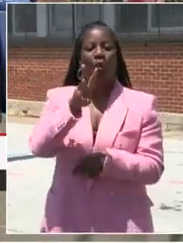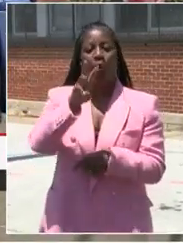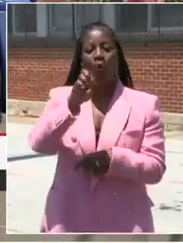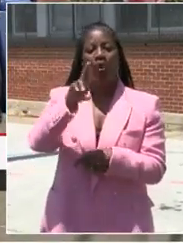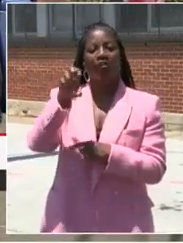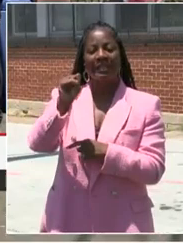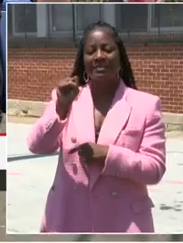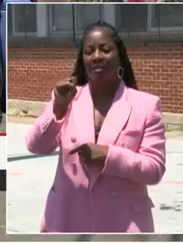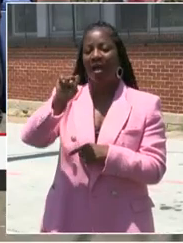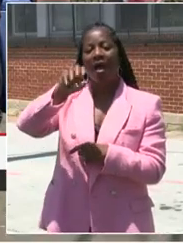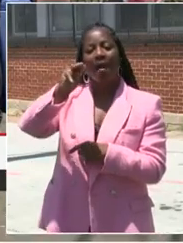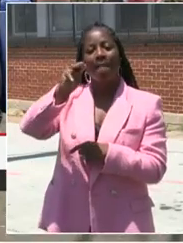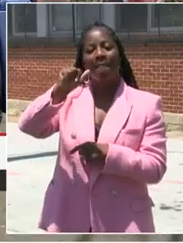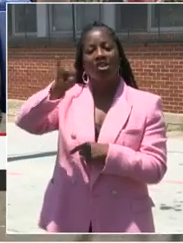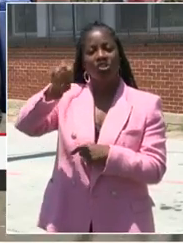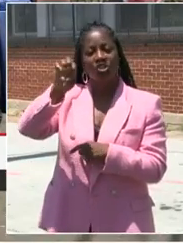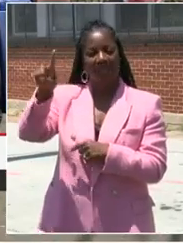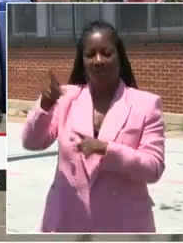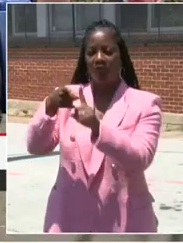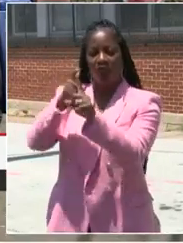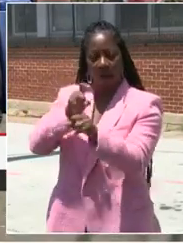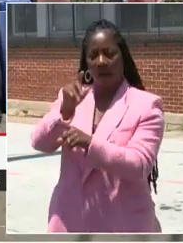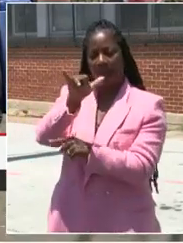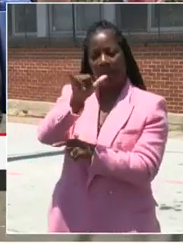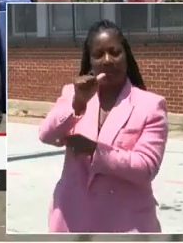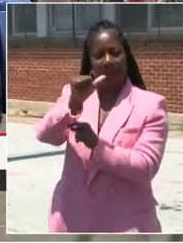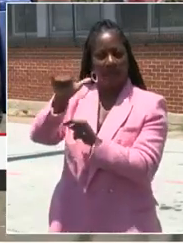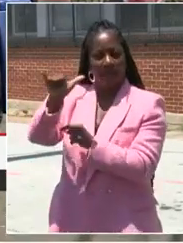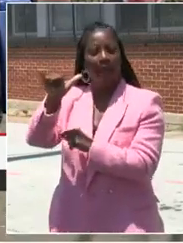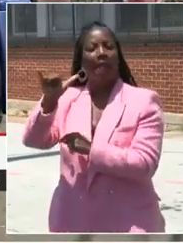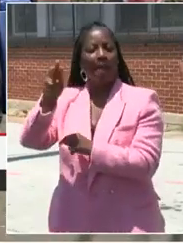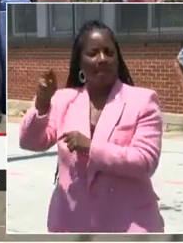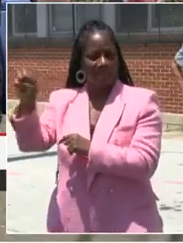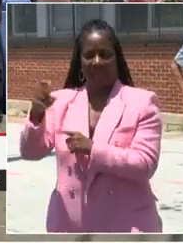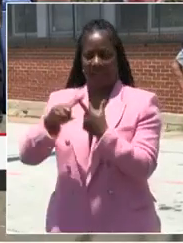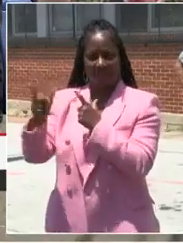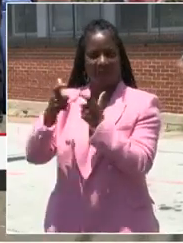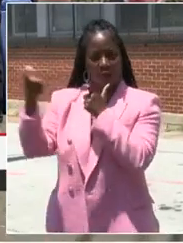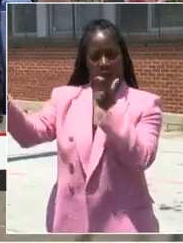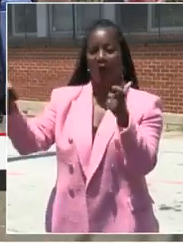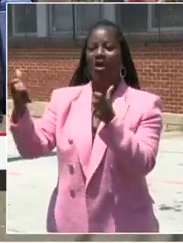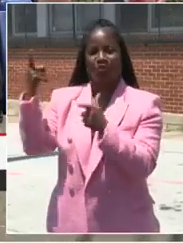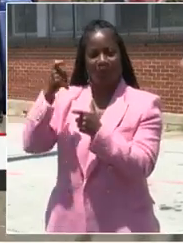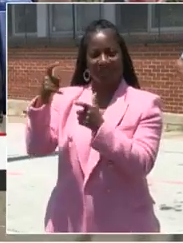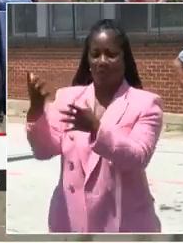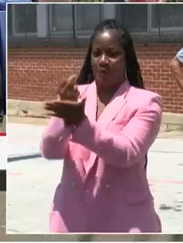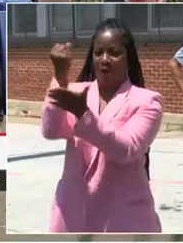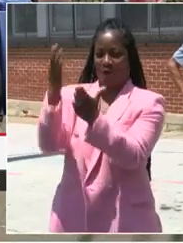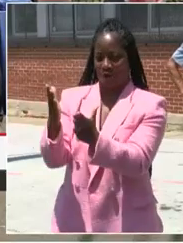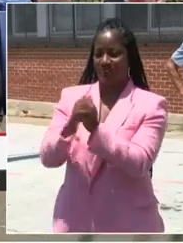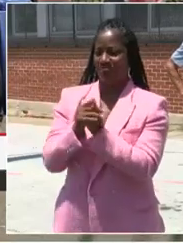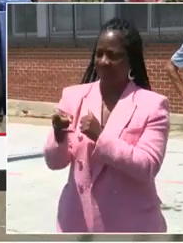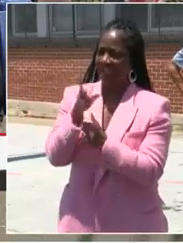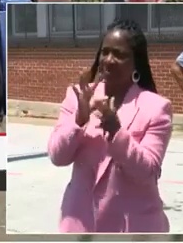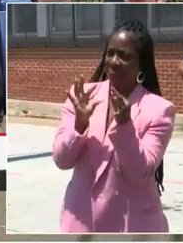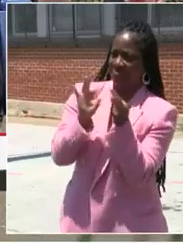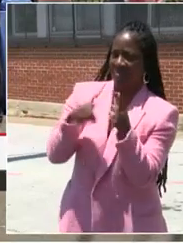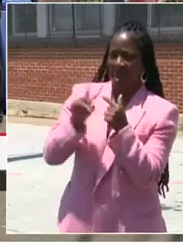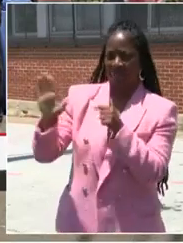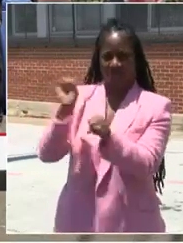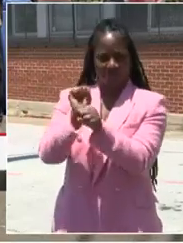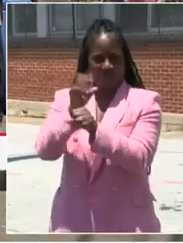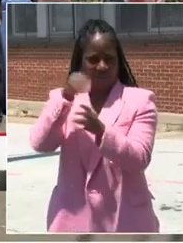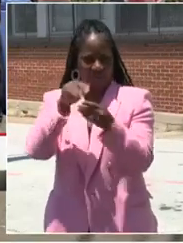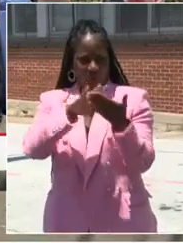Yay, who is also a past large grantee winner, and they can talk about their work in the community, which has been